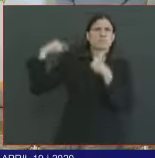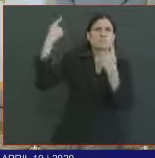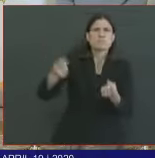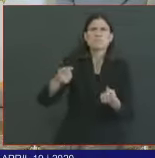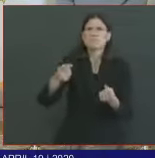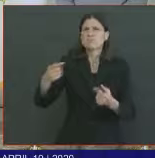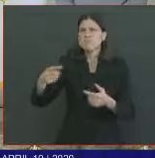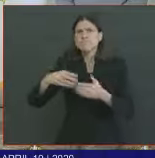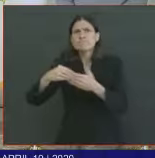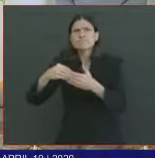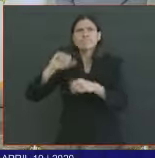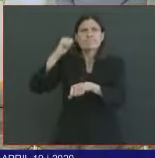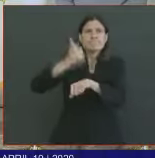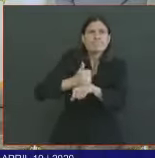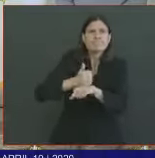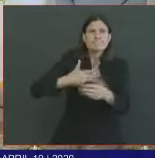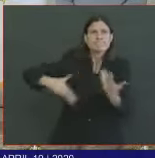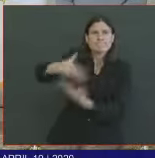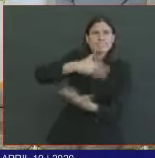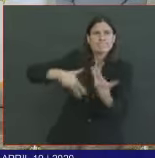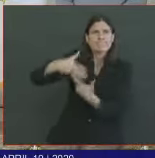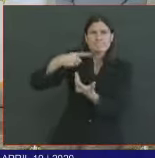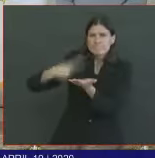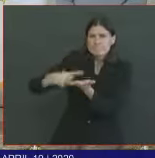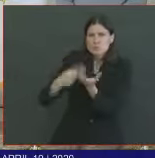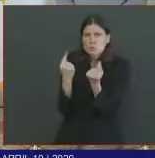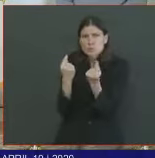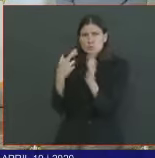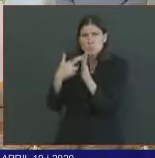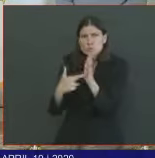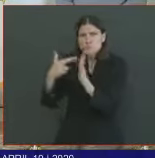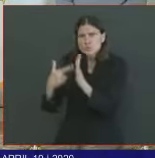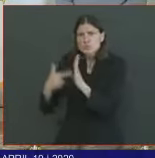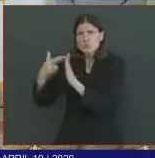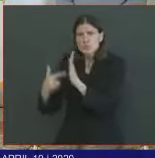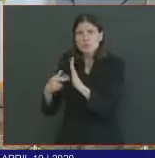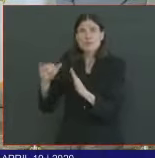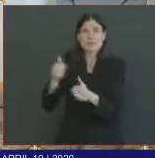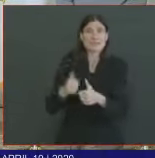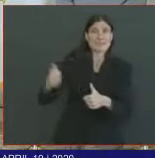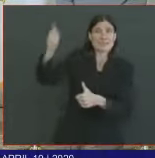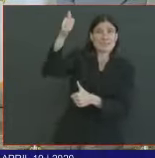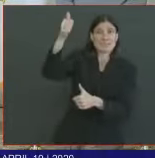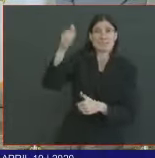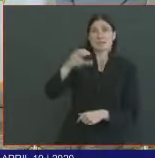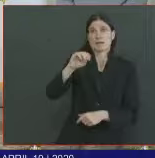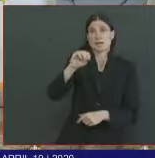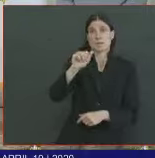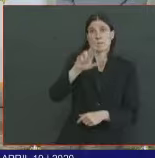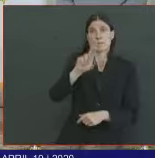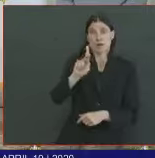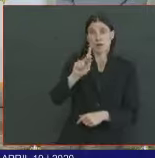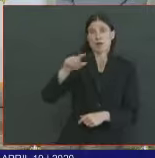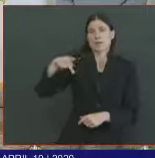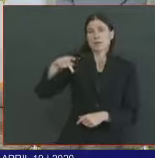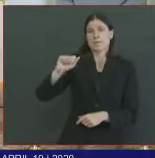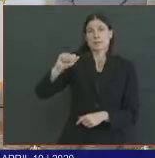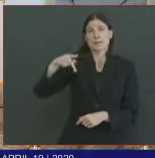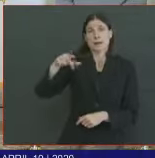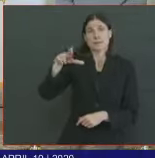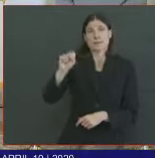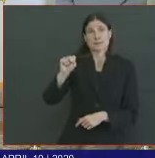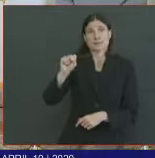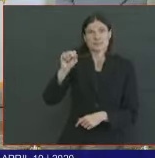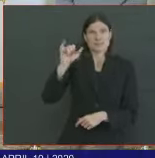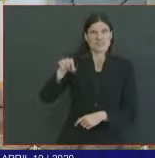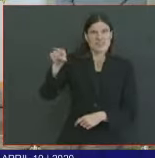the EMA, they don't get Sundays off. In fact, they haven't gotten a day off since we've started this. So to my team at the